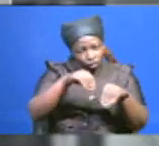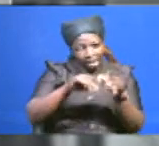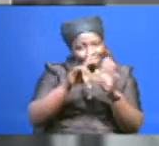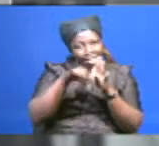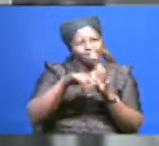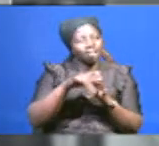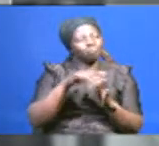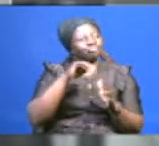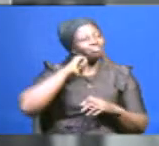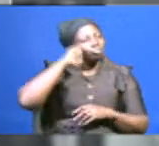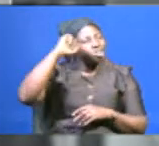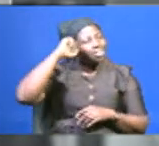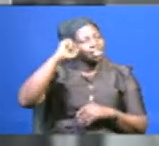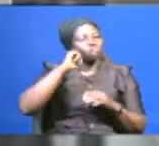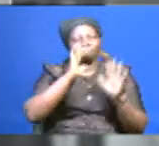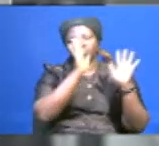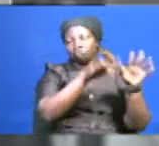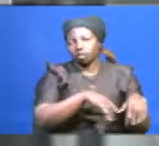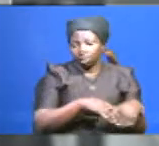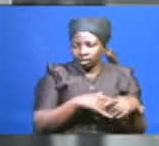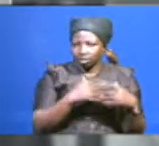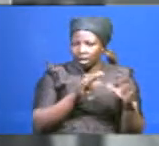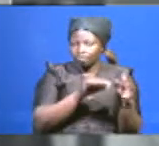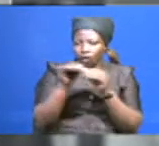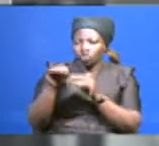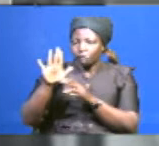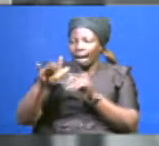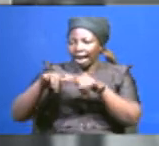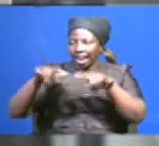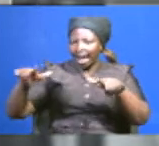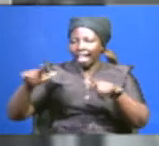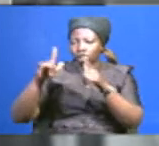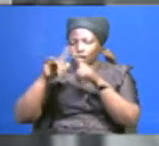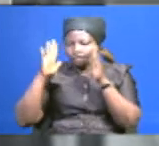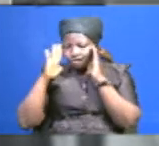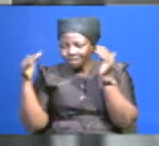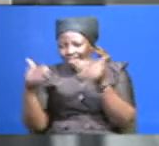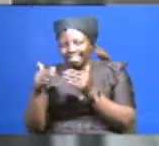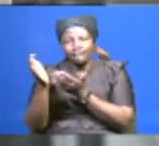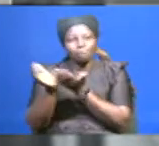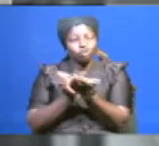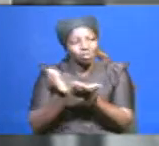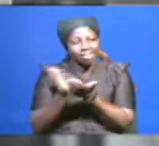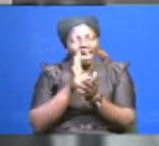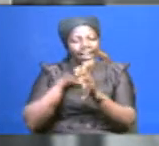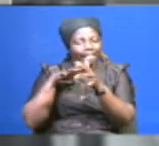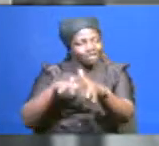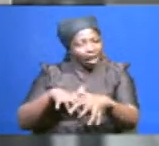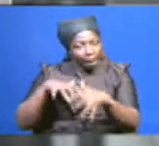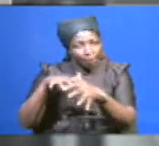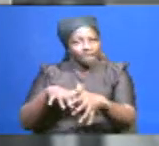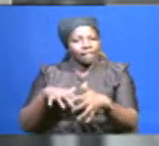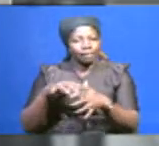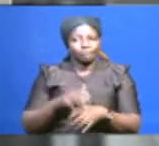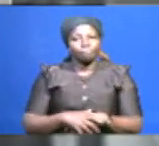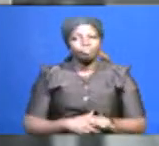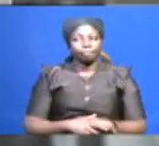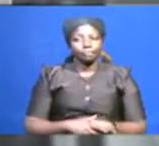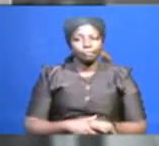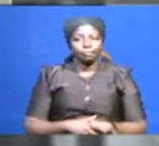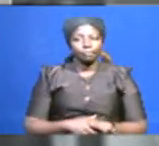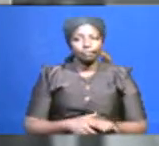active politics and retreated to Ishamba to concentrate on business and farming.